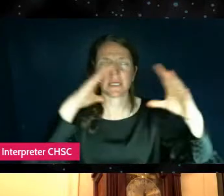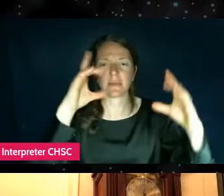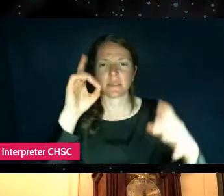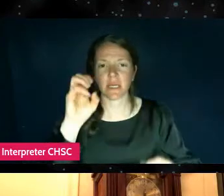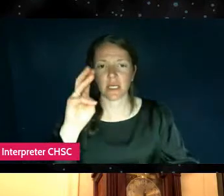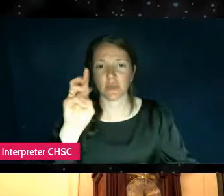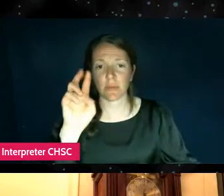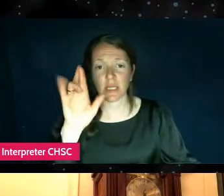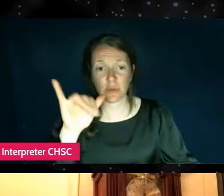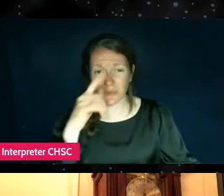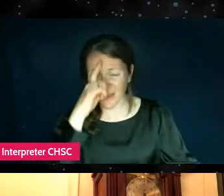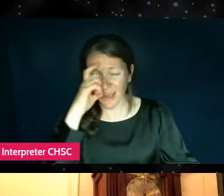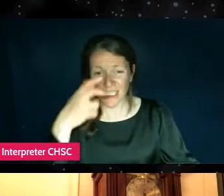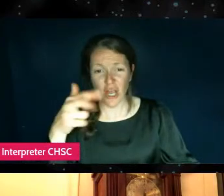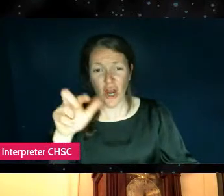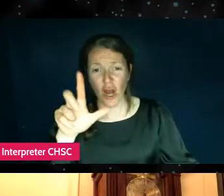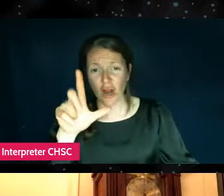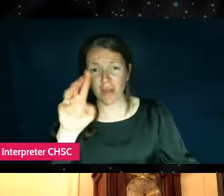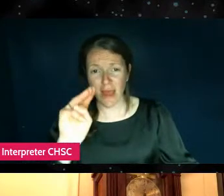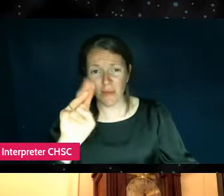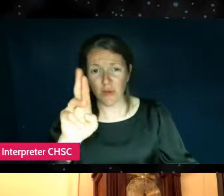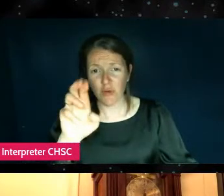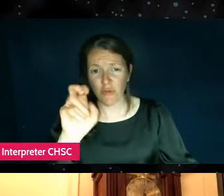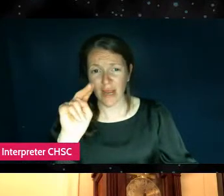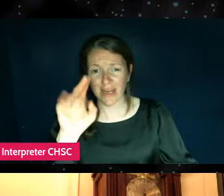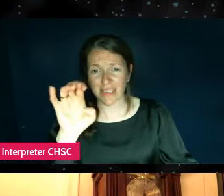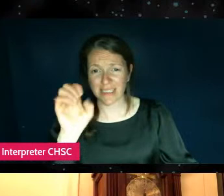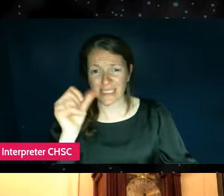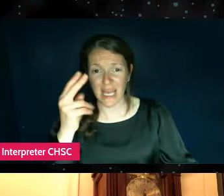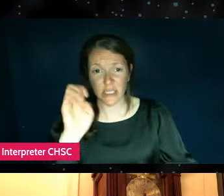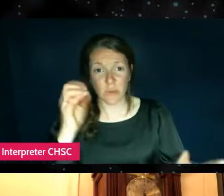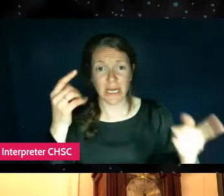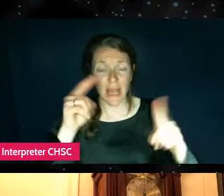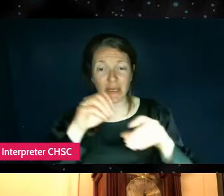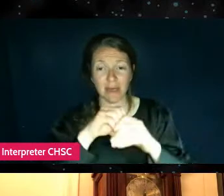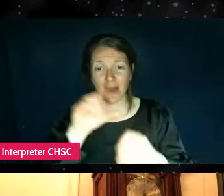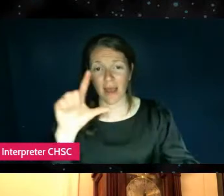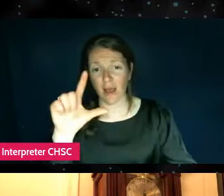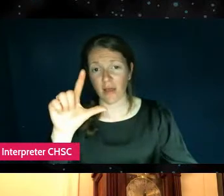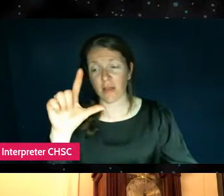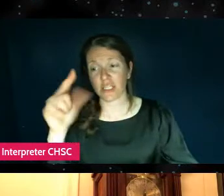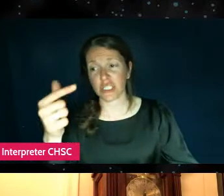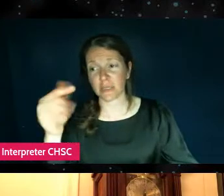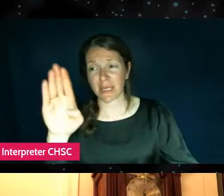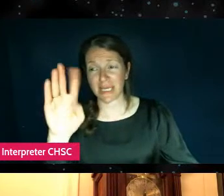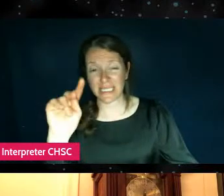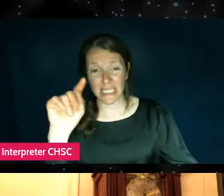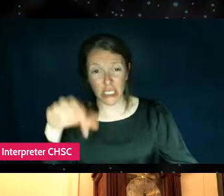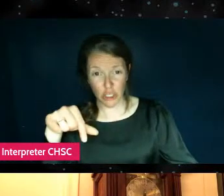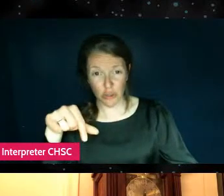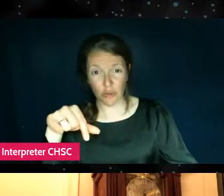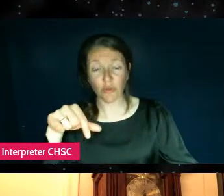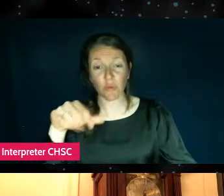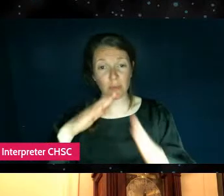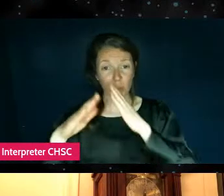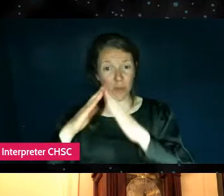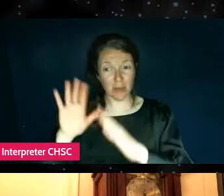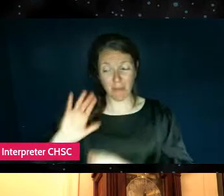Harlem Renaissance and what was happening in the LGBTQ community back then was so remarkable.